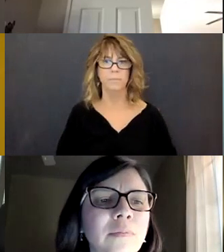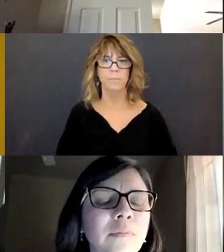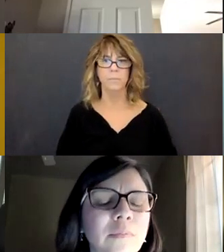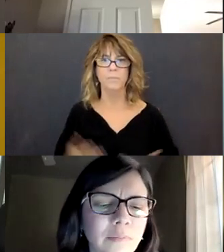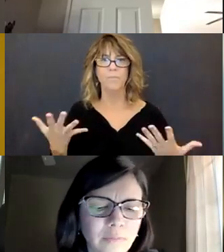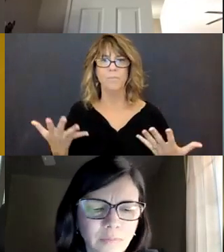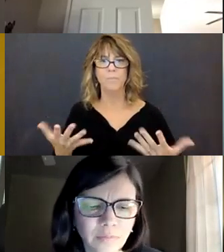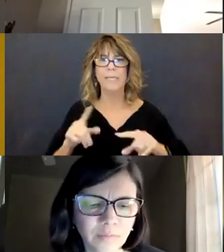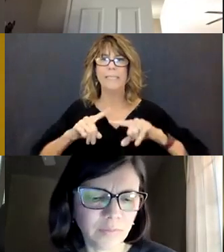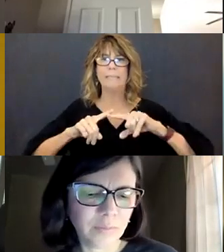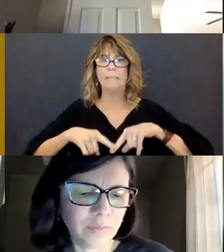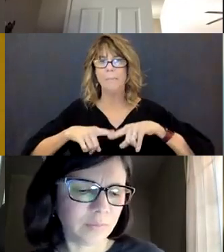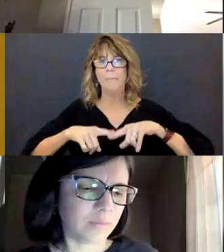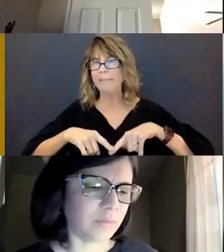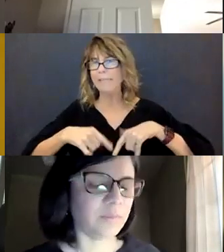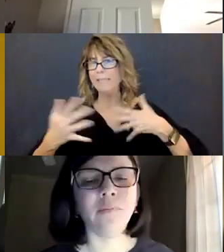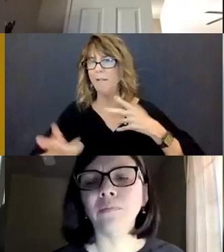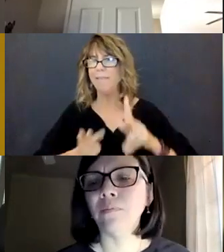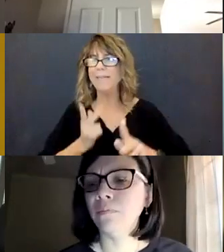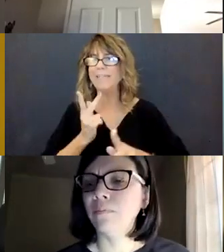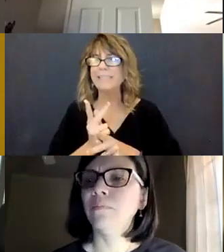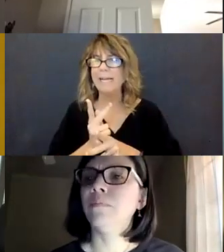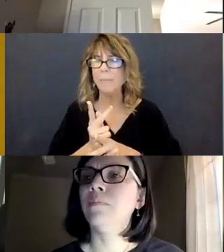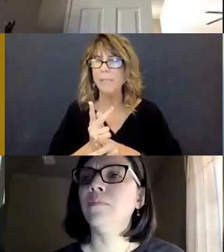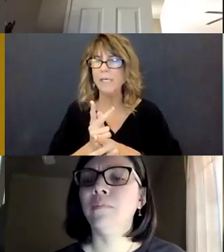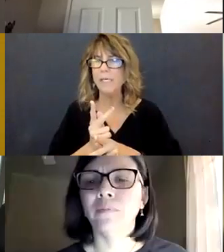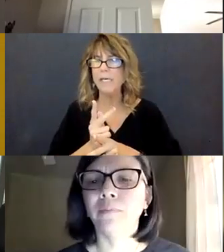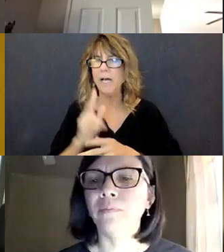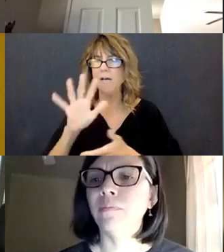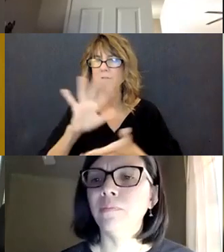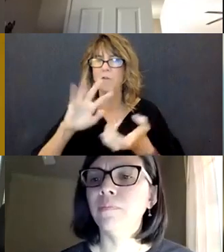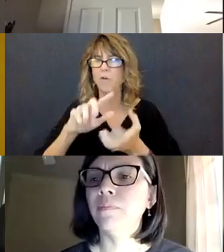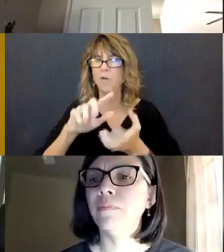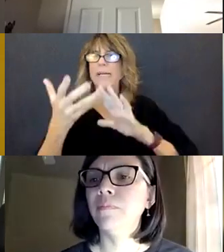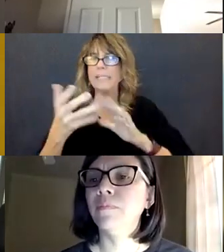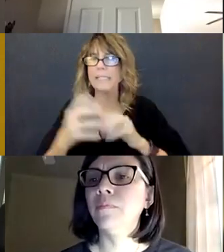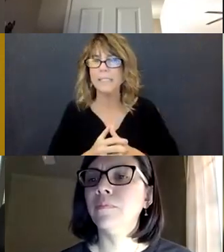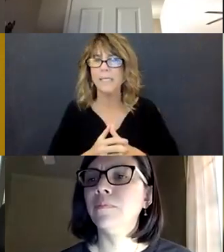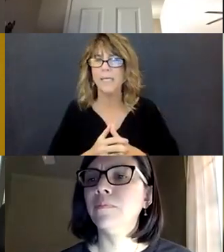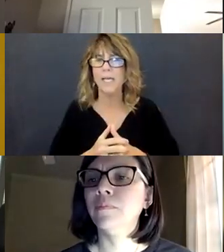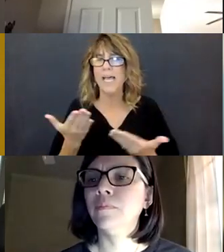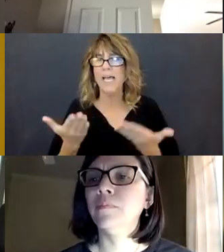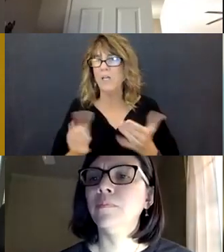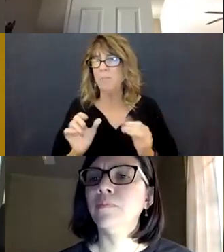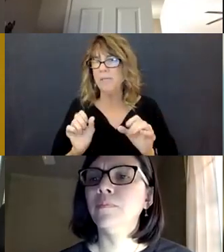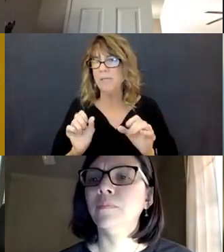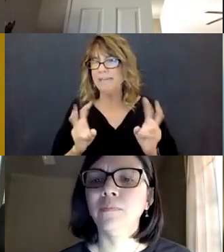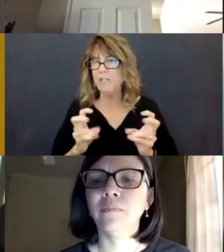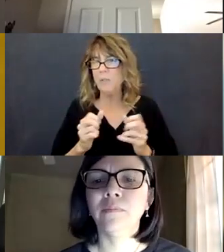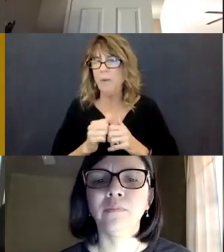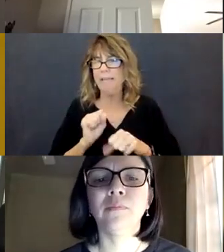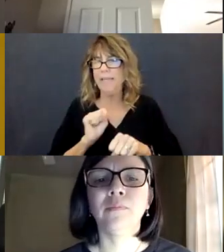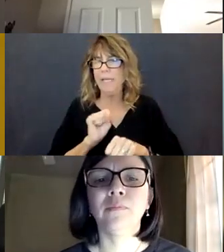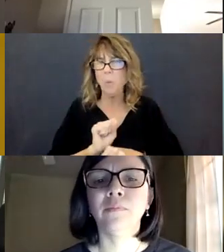Depending on the type of crisis, it could possibly be an issue of employment discrimination if